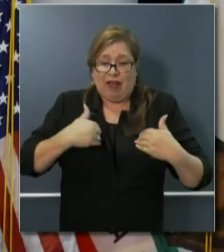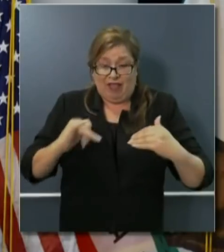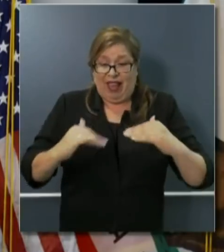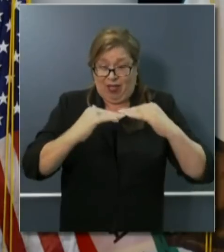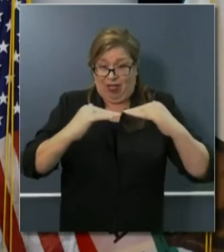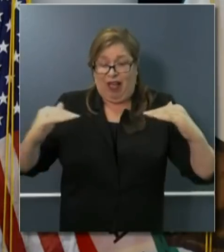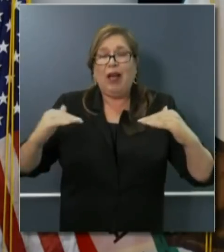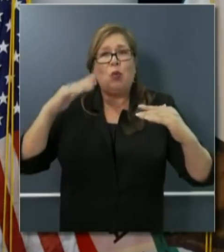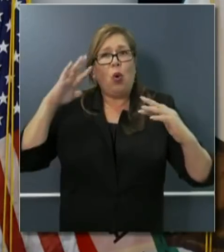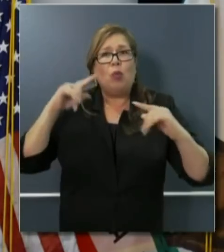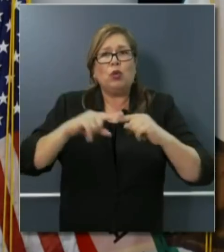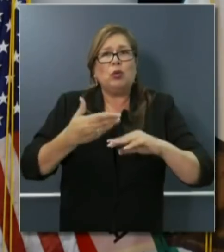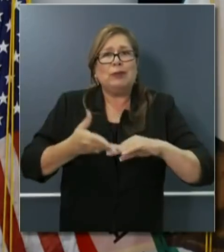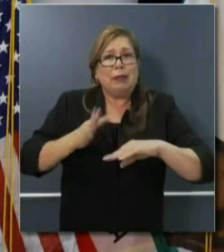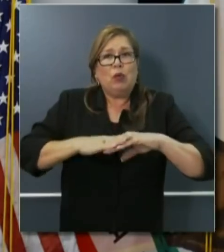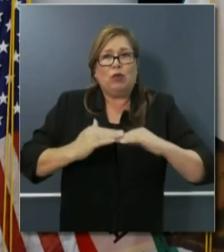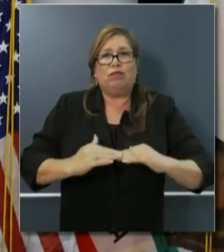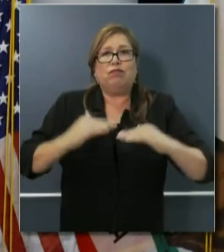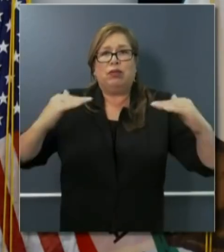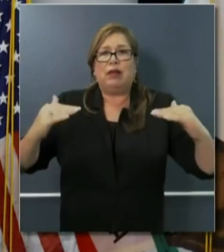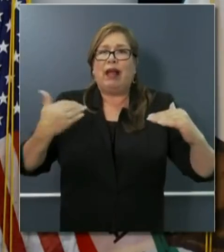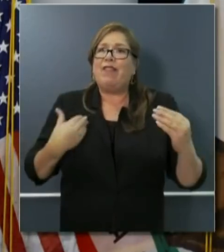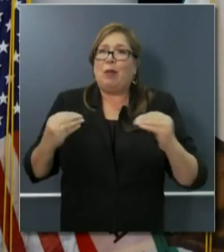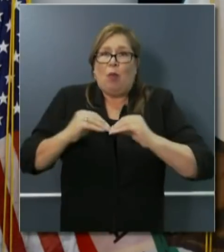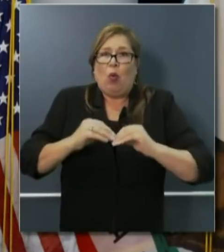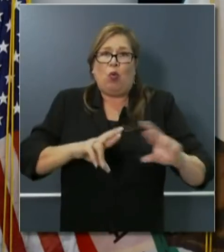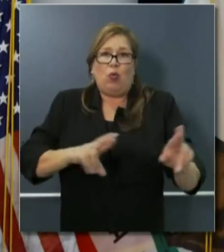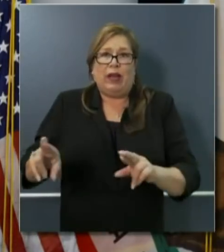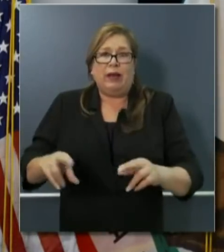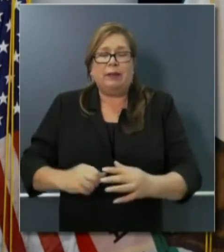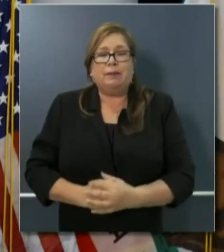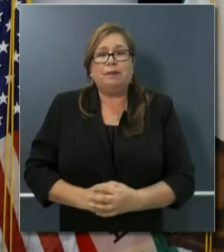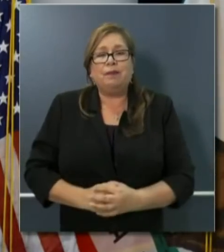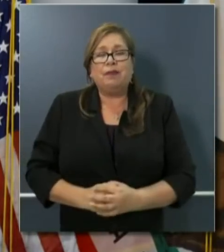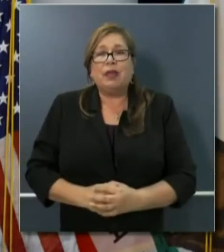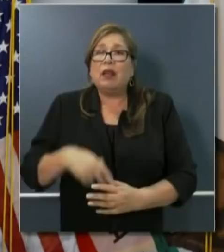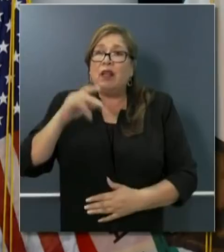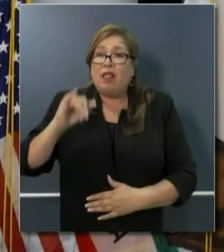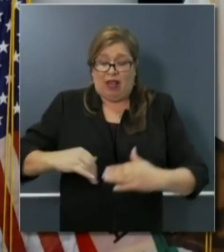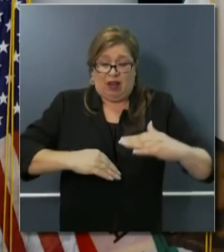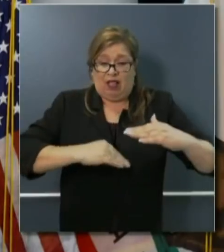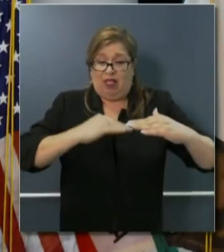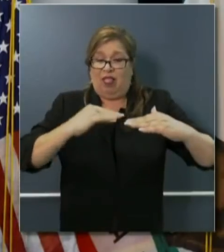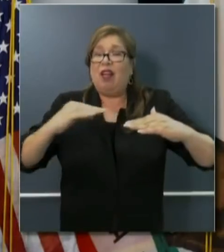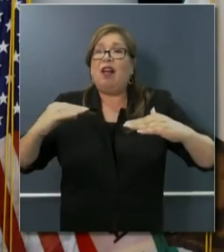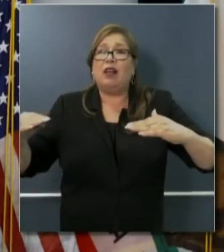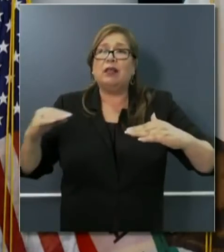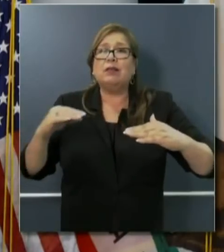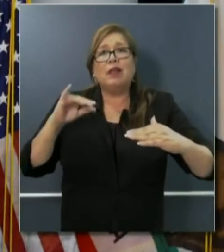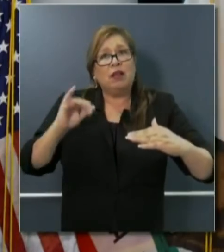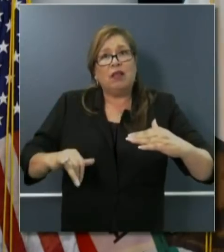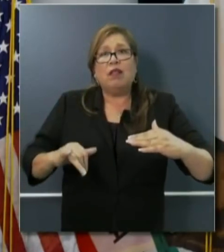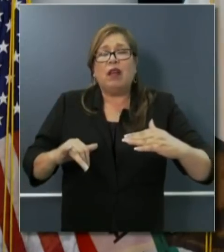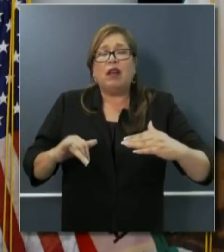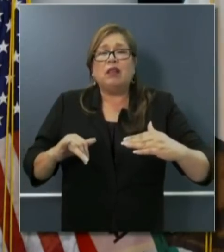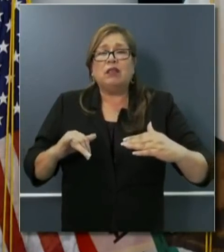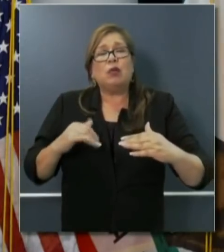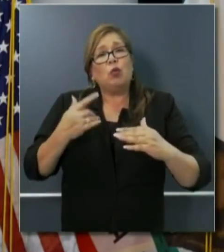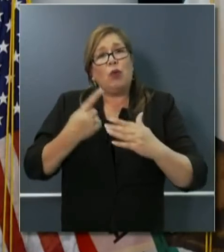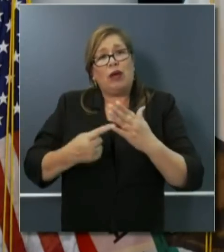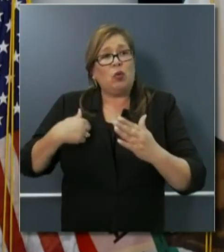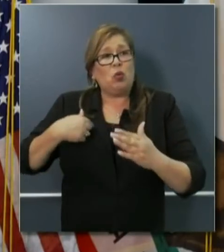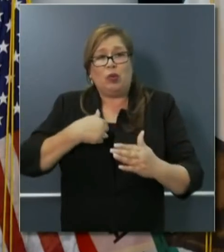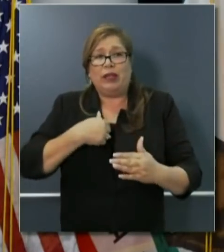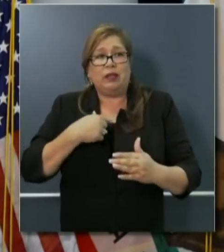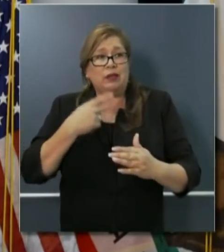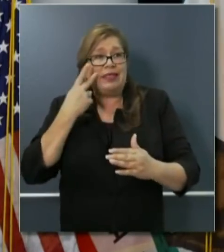points on the graph demonstrate what we're experiencing today. These should not give people immediate hope.